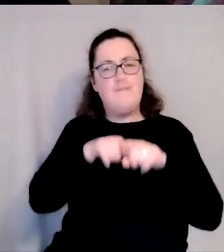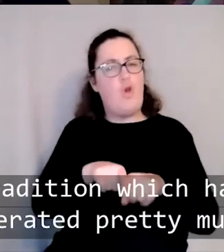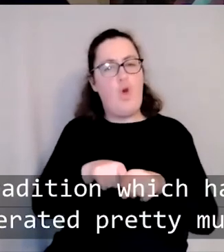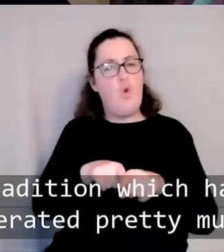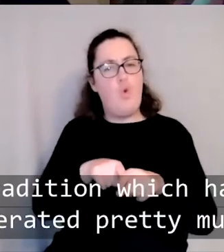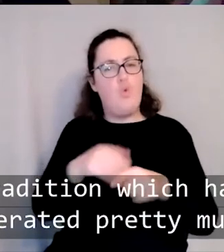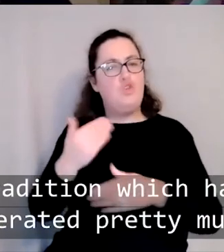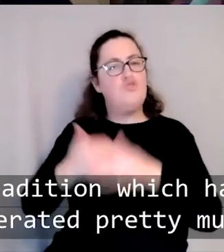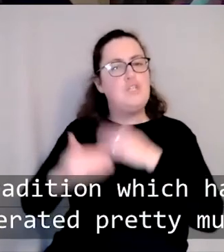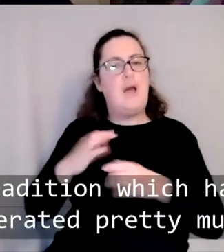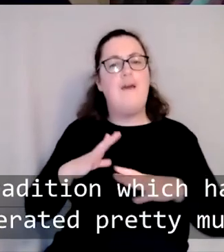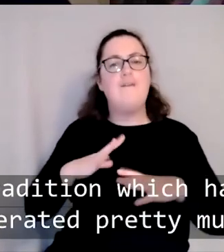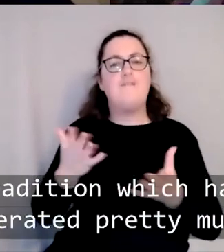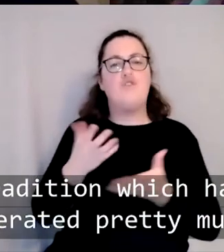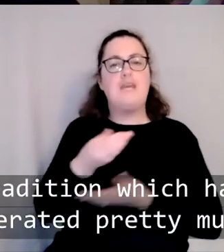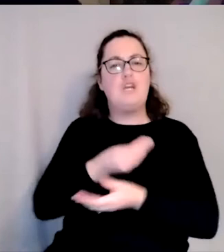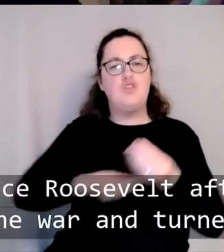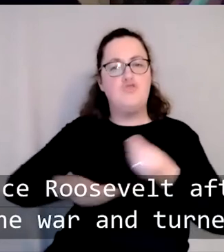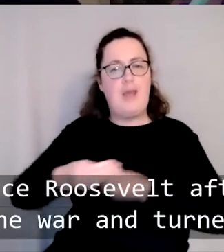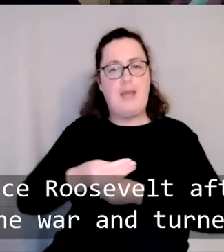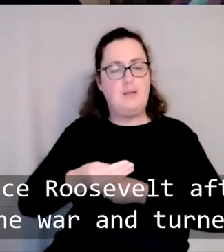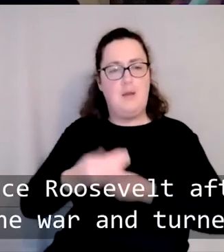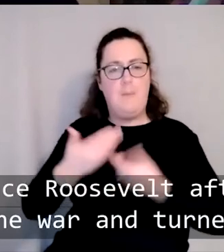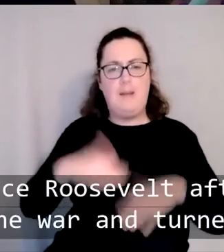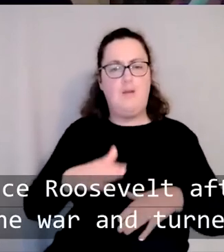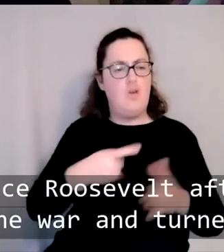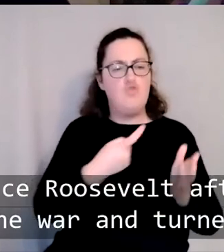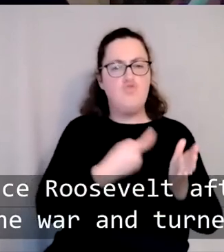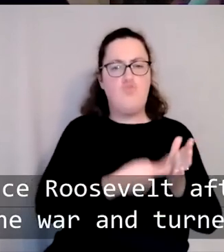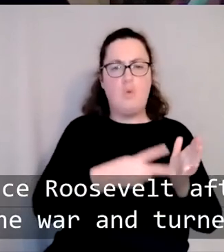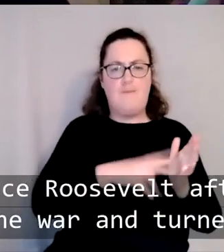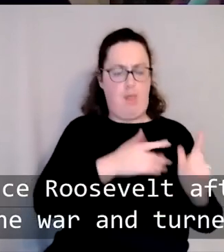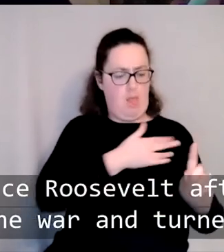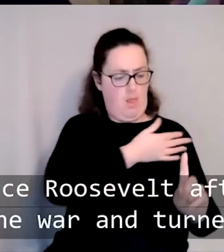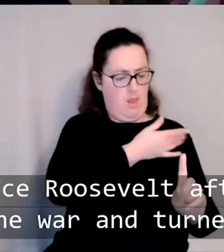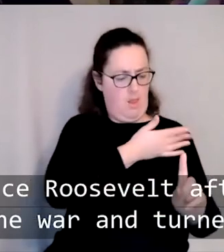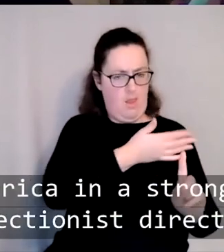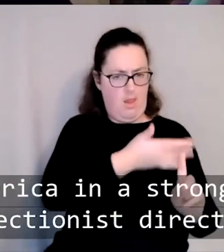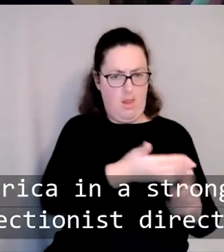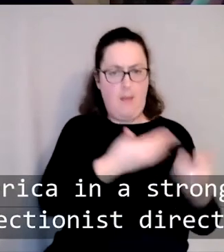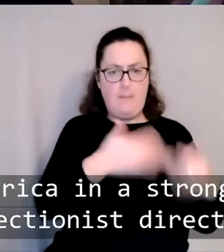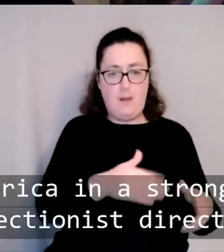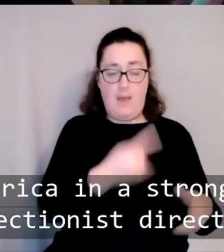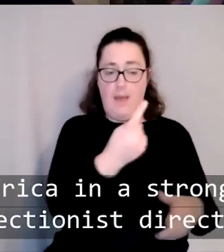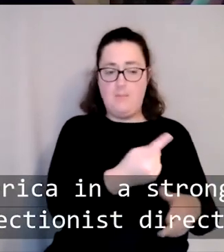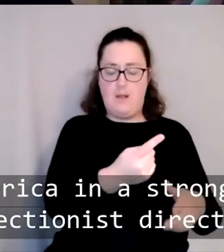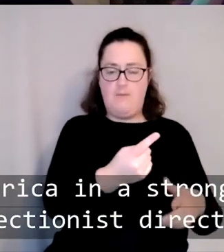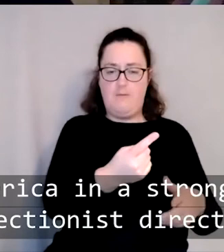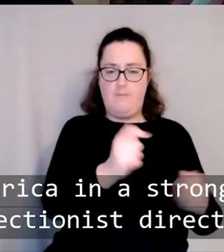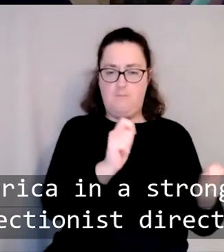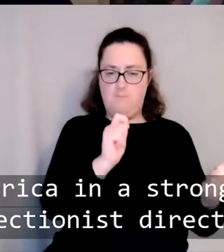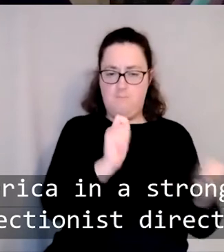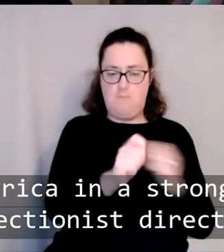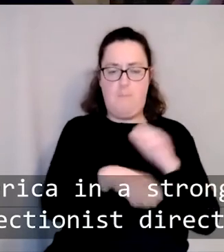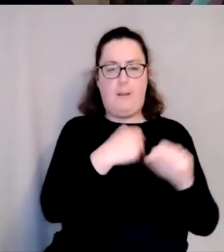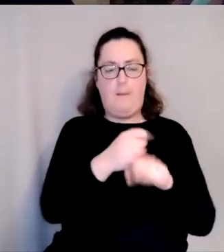trading tradition which had operated pretty much since Roosevelt after the war. and turned America in a strongly